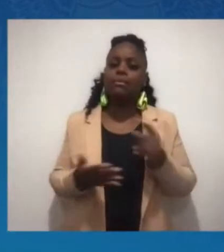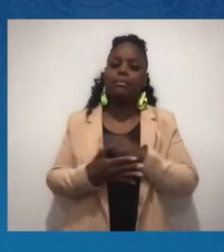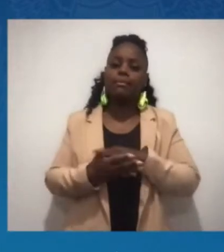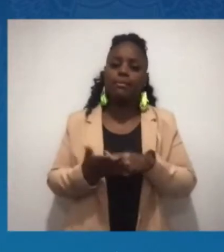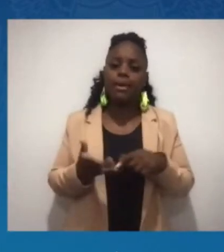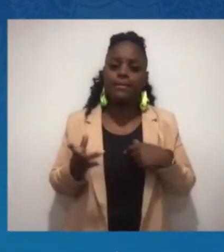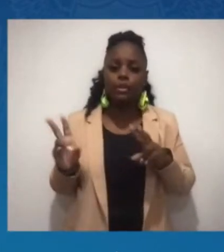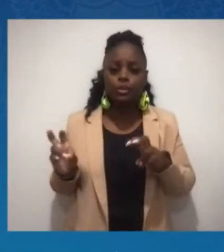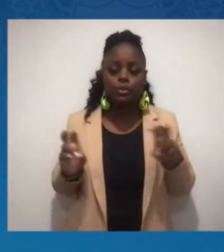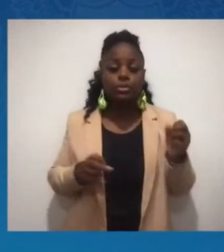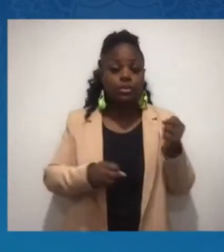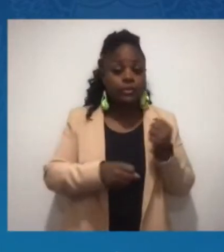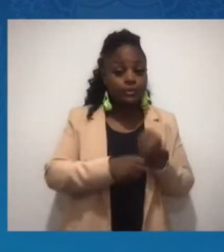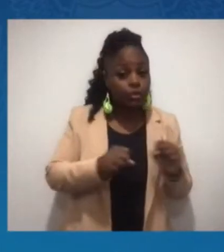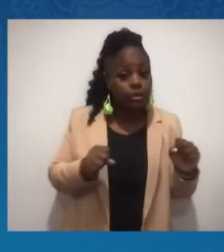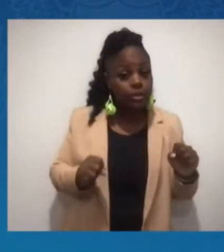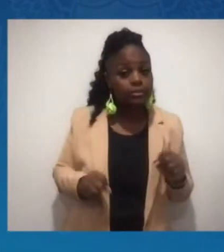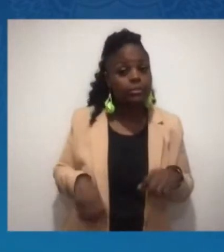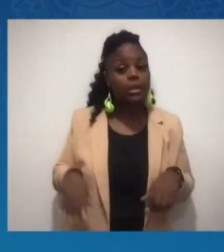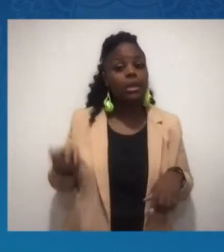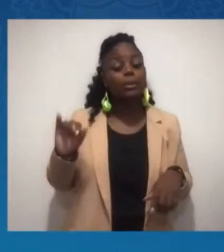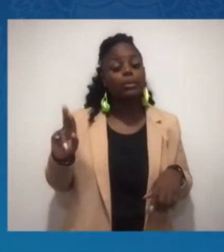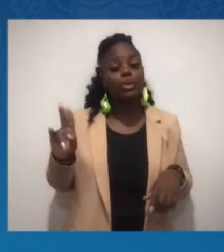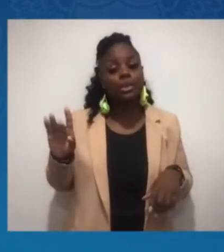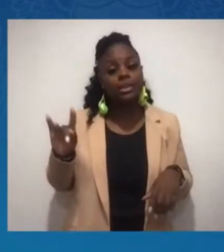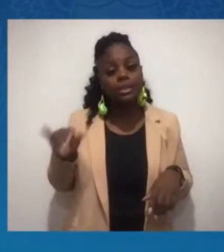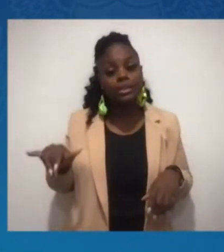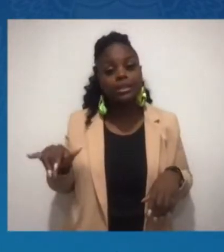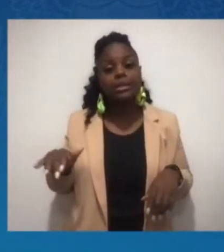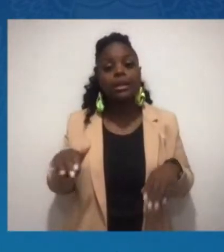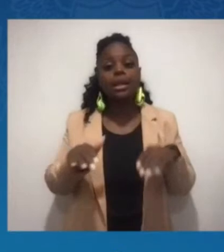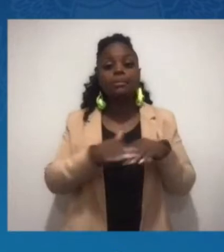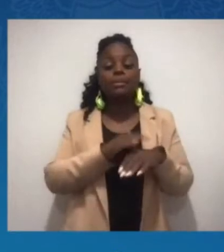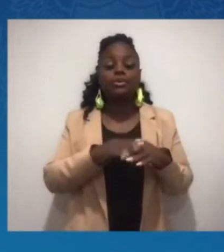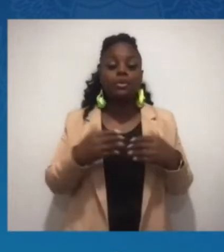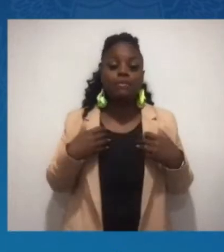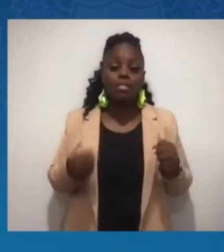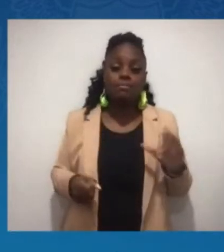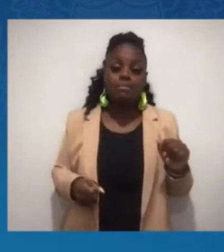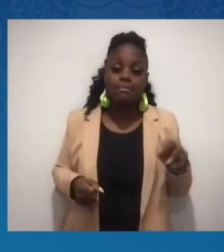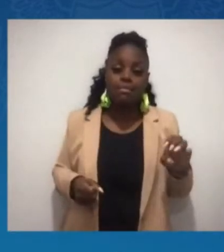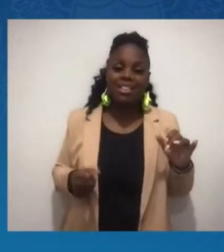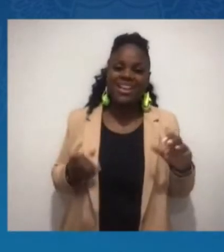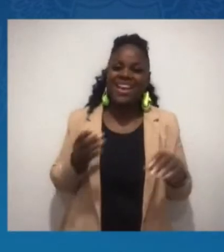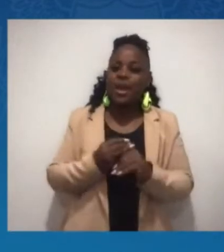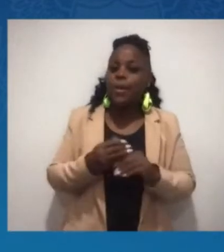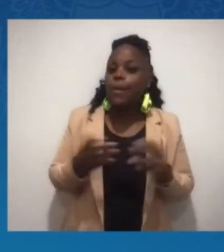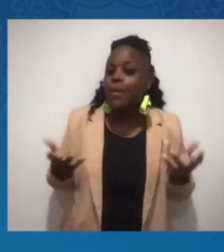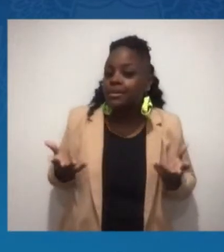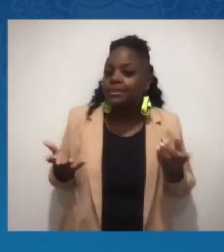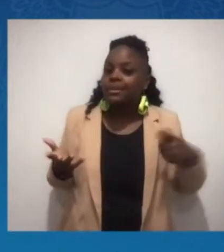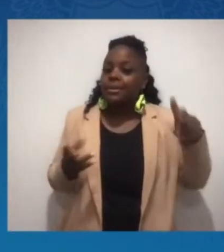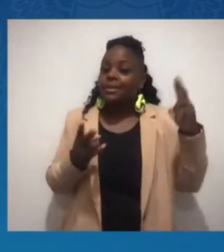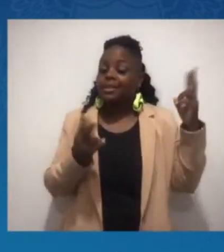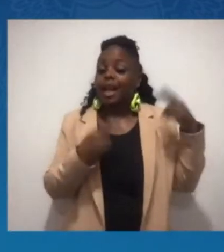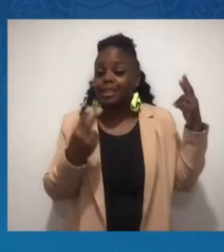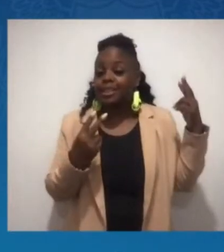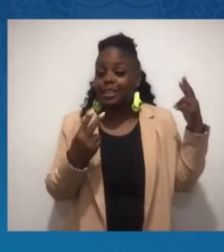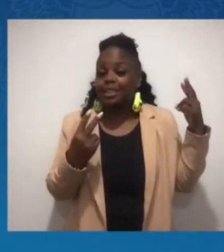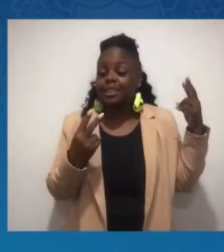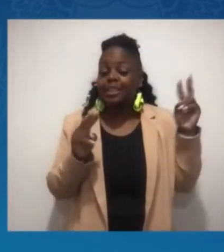liberty, access to health care, but judgment. And what that does to make